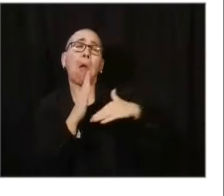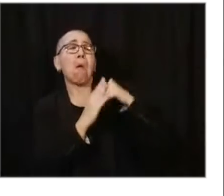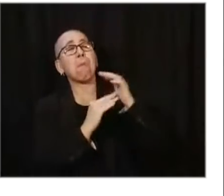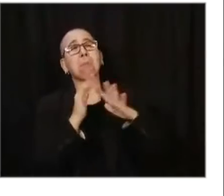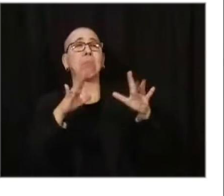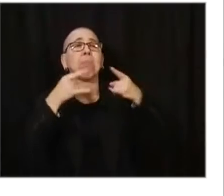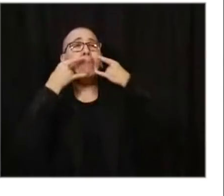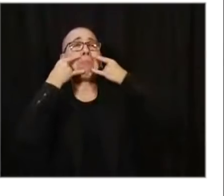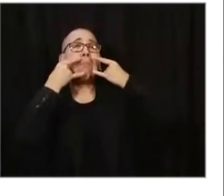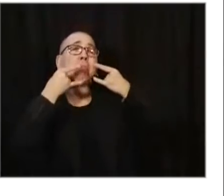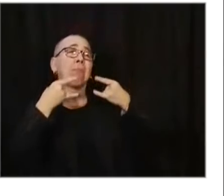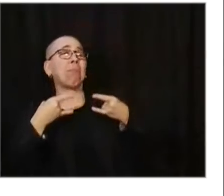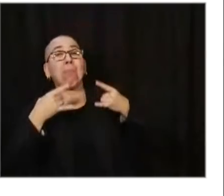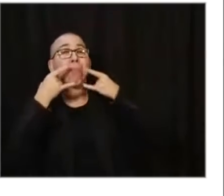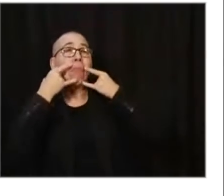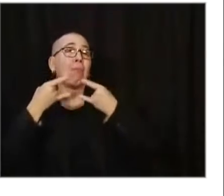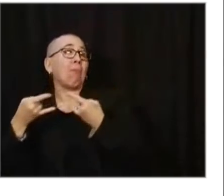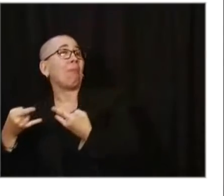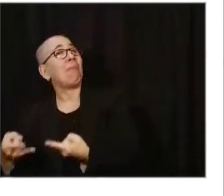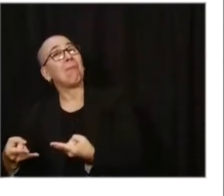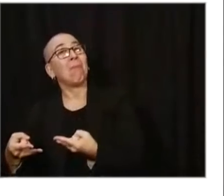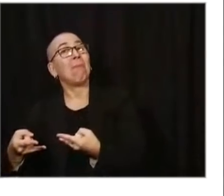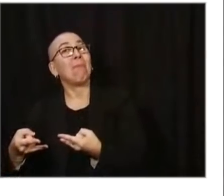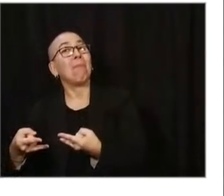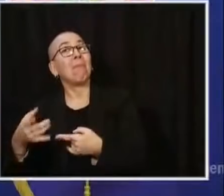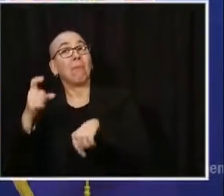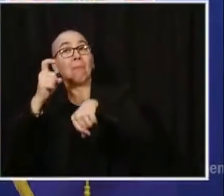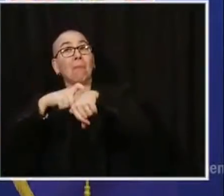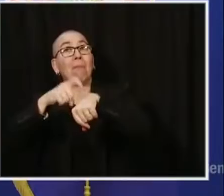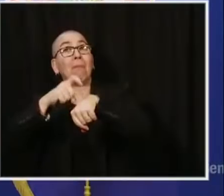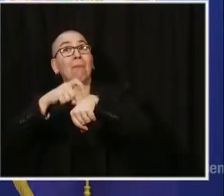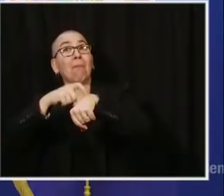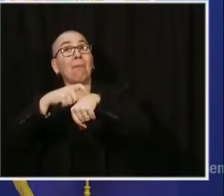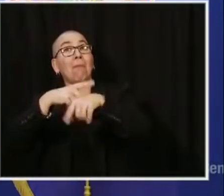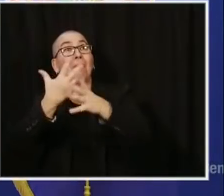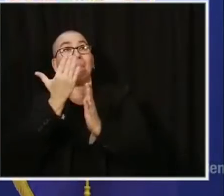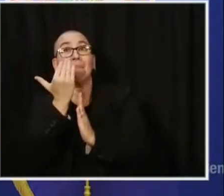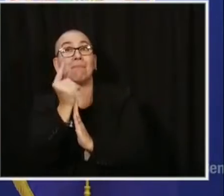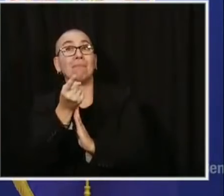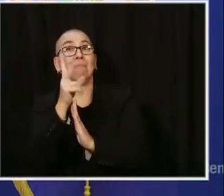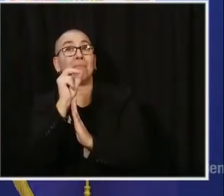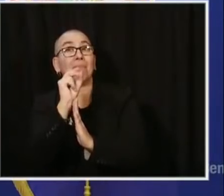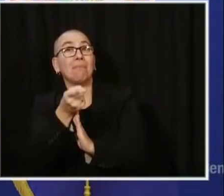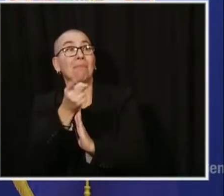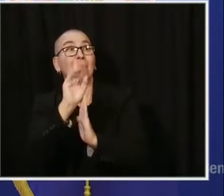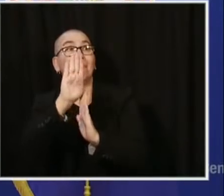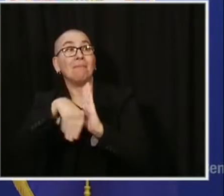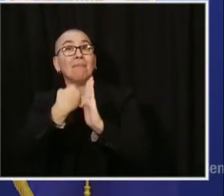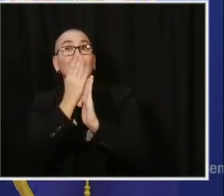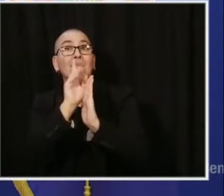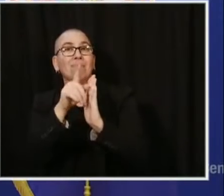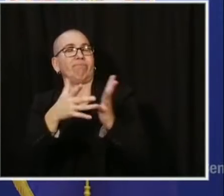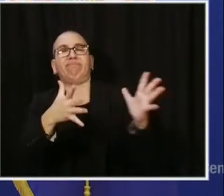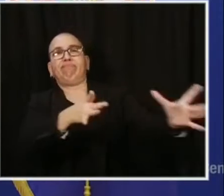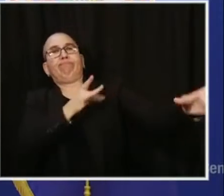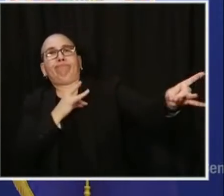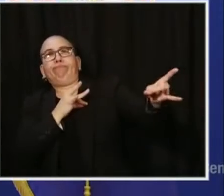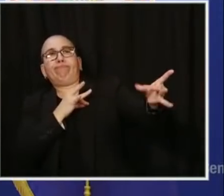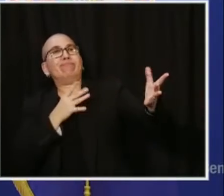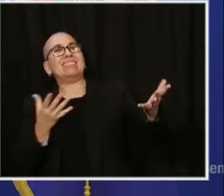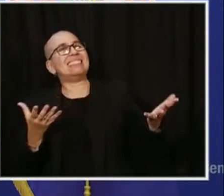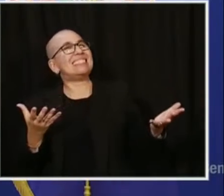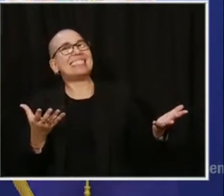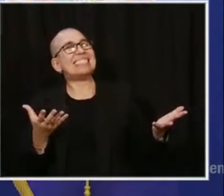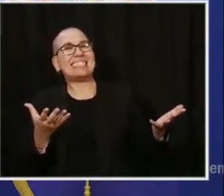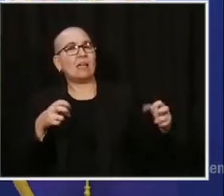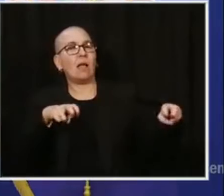off, the greater chance you have infected. The more people you add into that mix, the greater chance you have infected. And loud